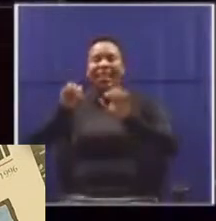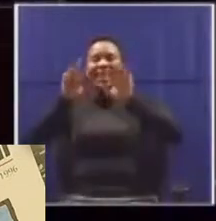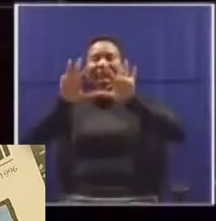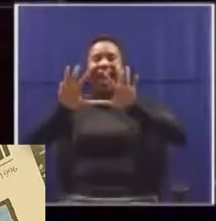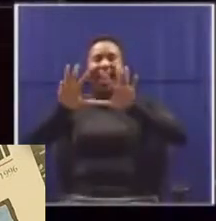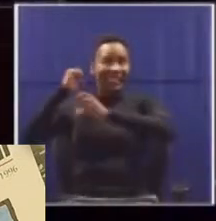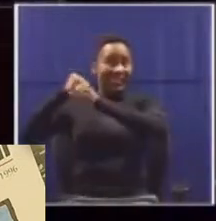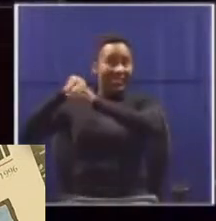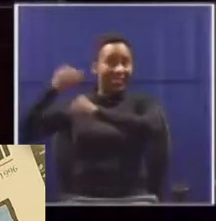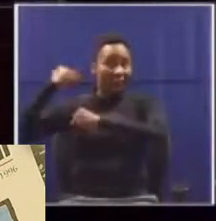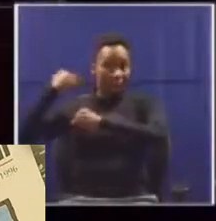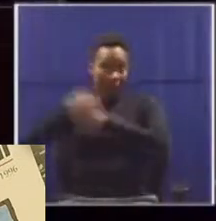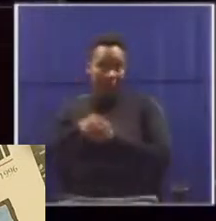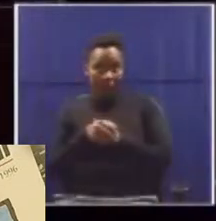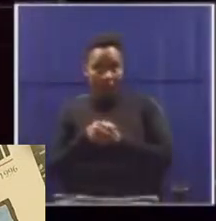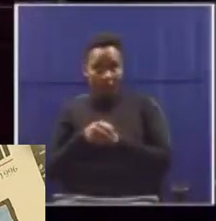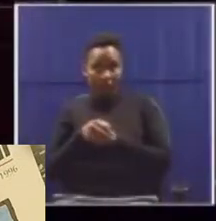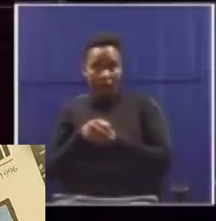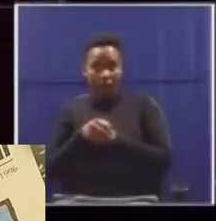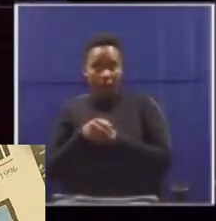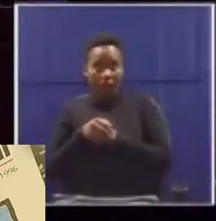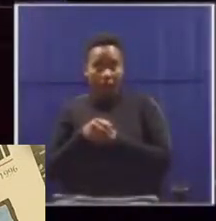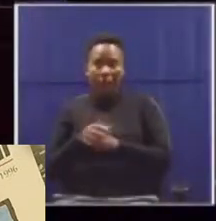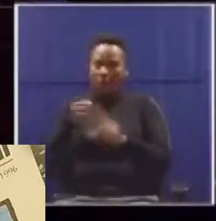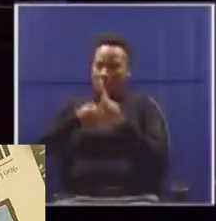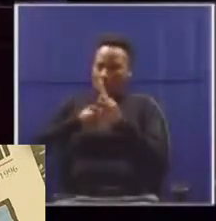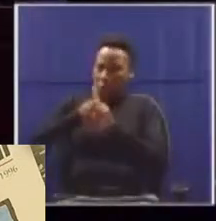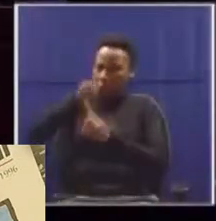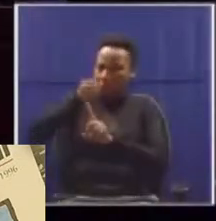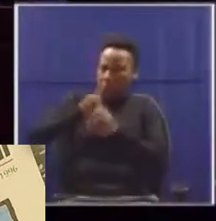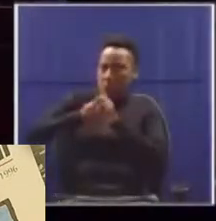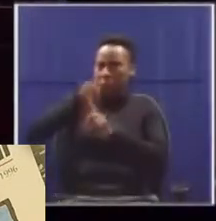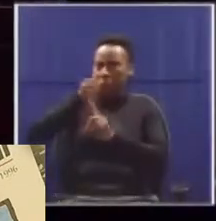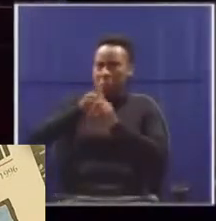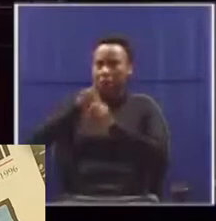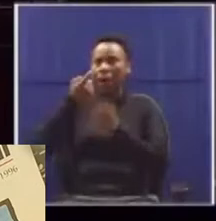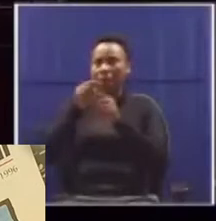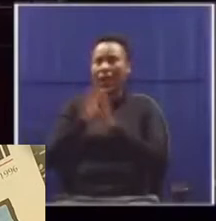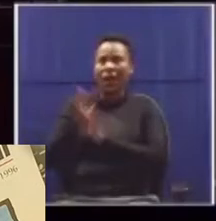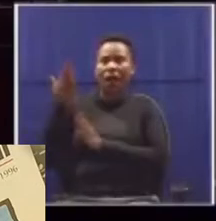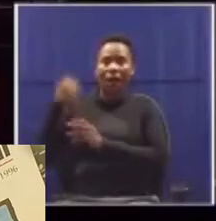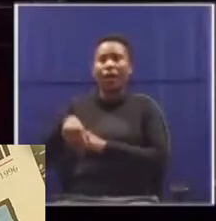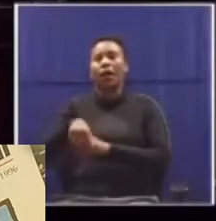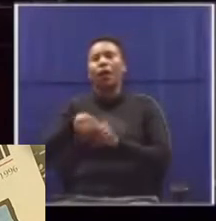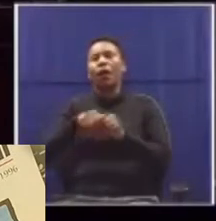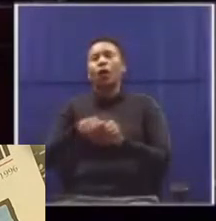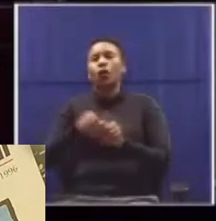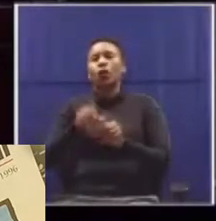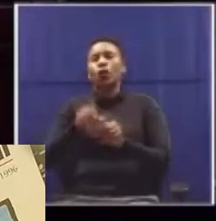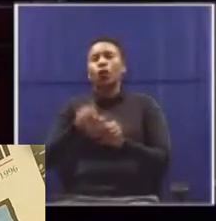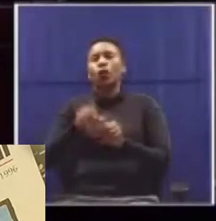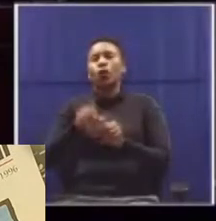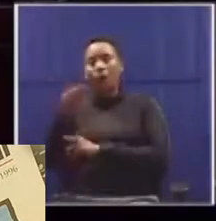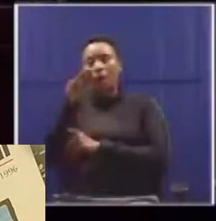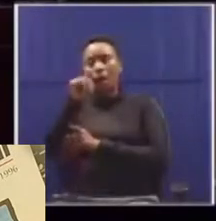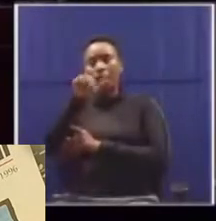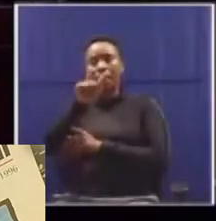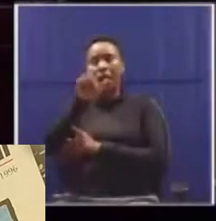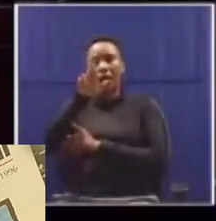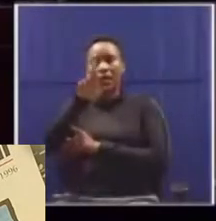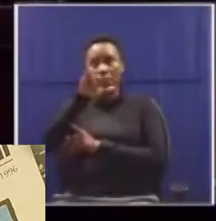this matter was raised and advocated by former PMP Dr Mario orianni